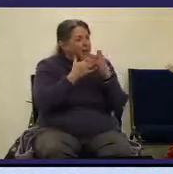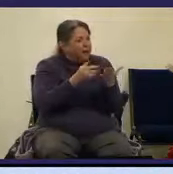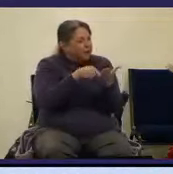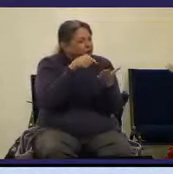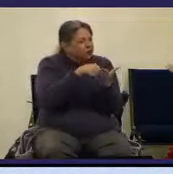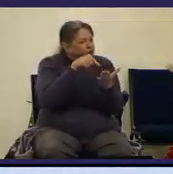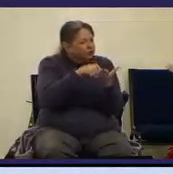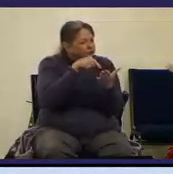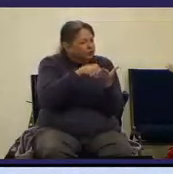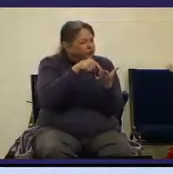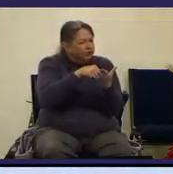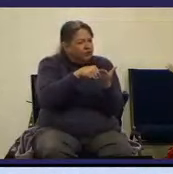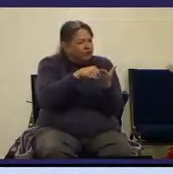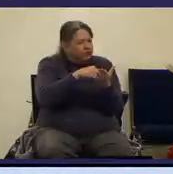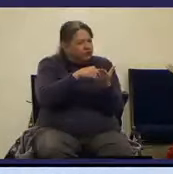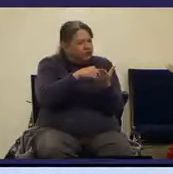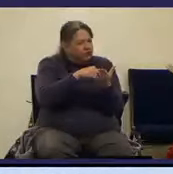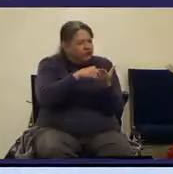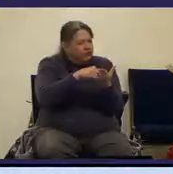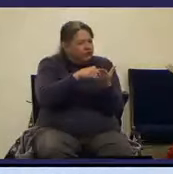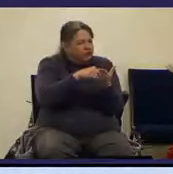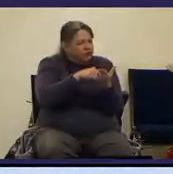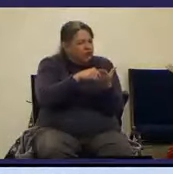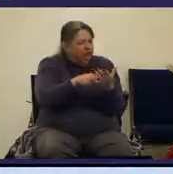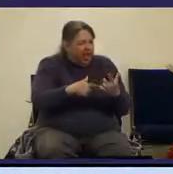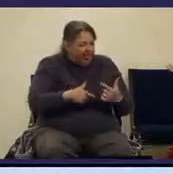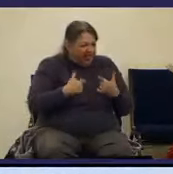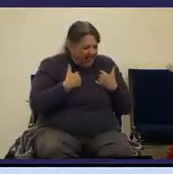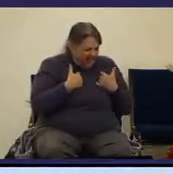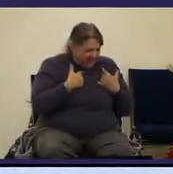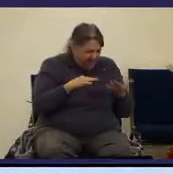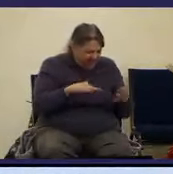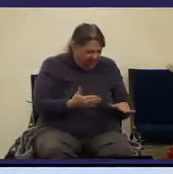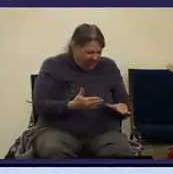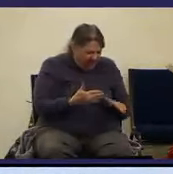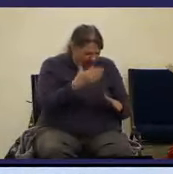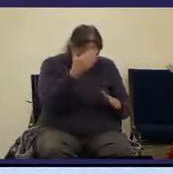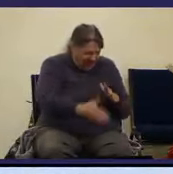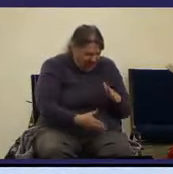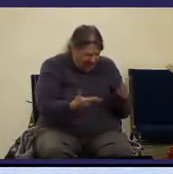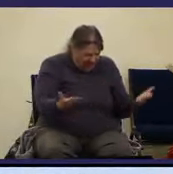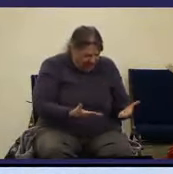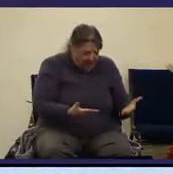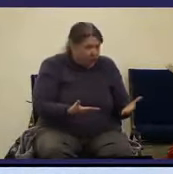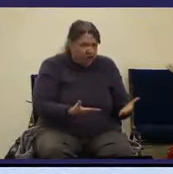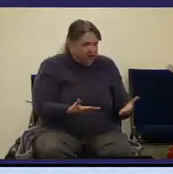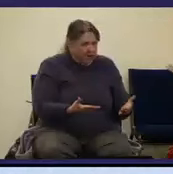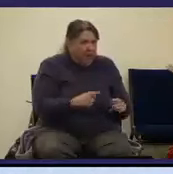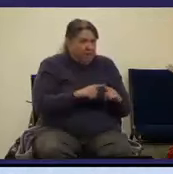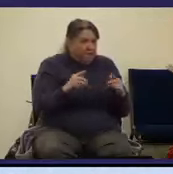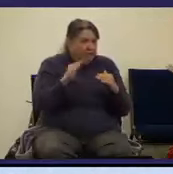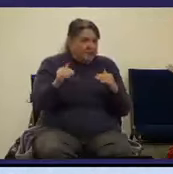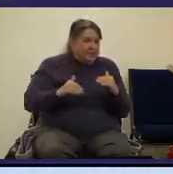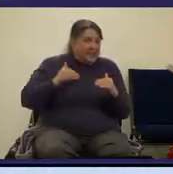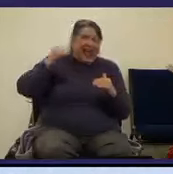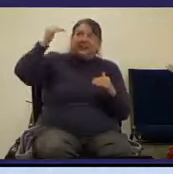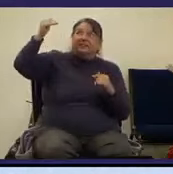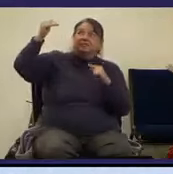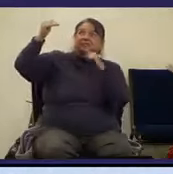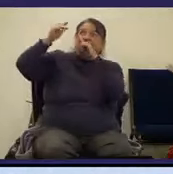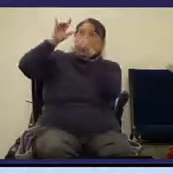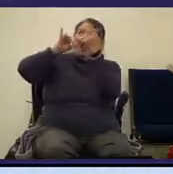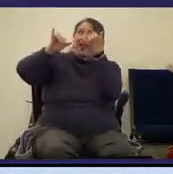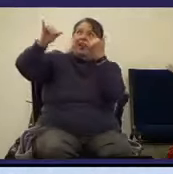end here, but it continues beyond here. There is life eternal through Jesus Christ, and